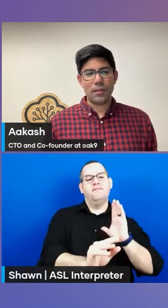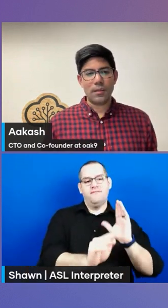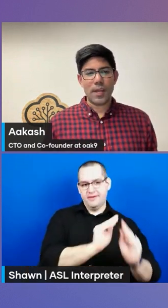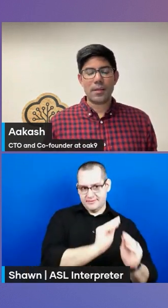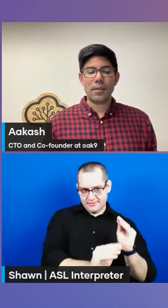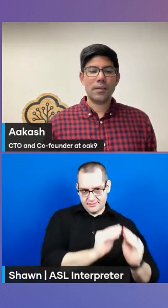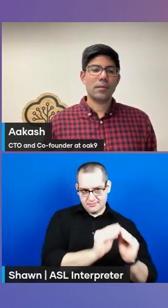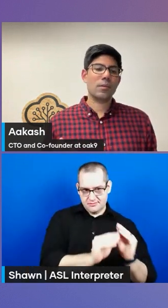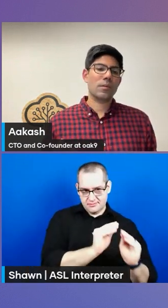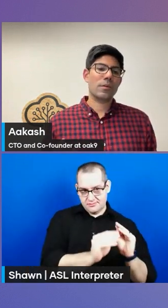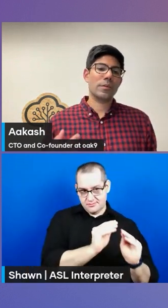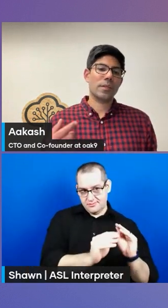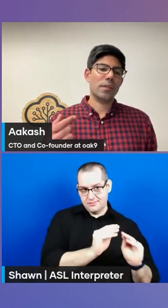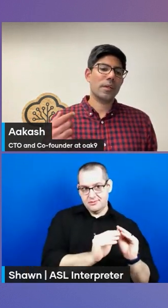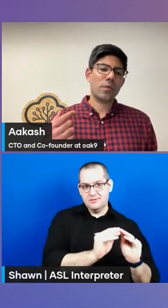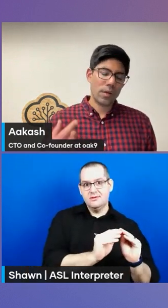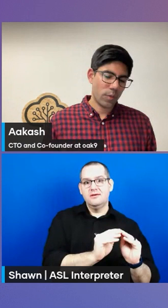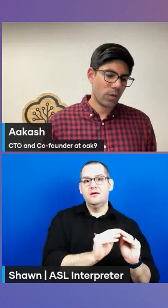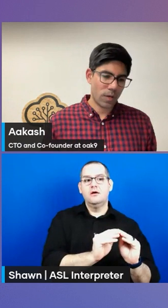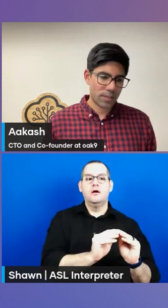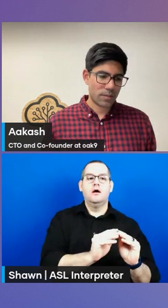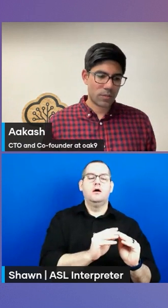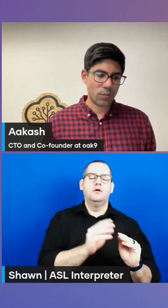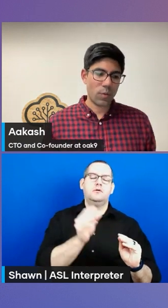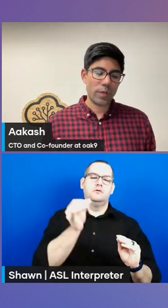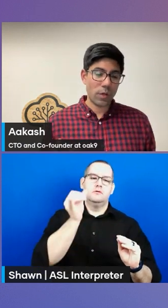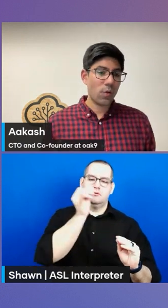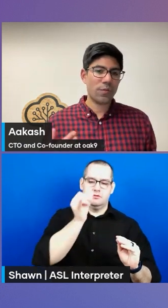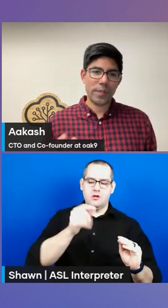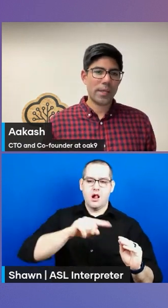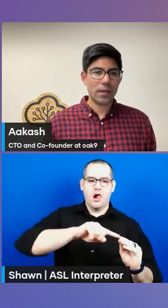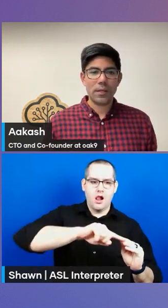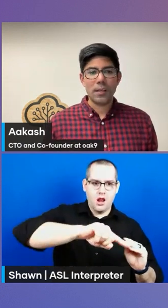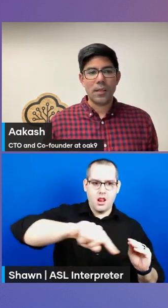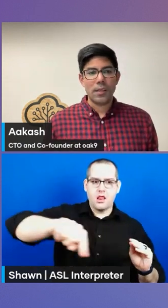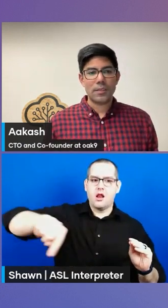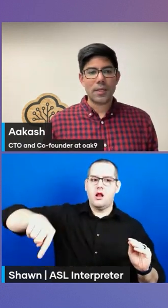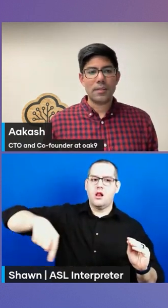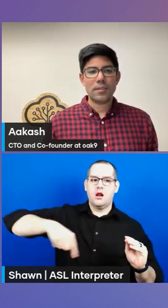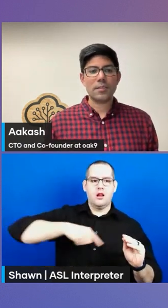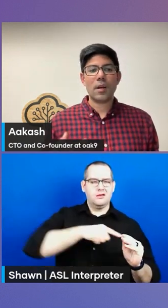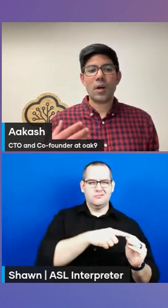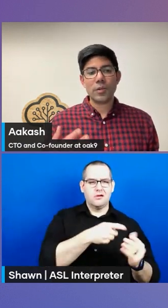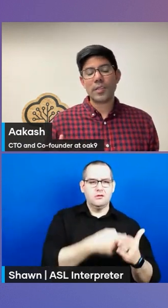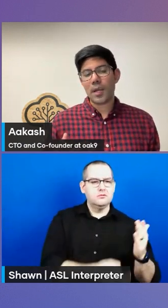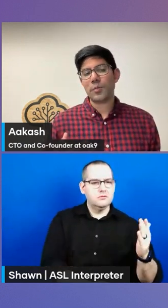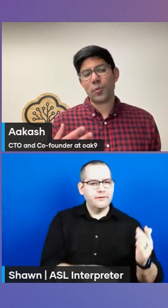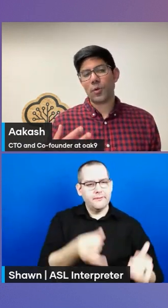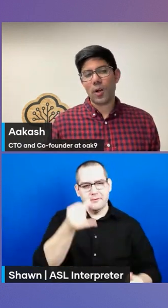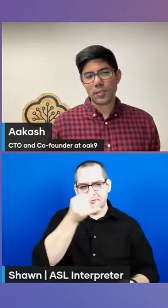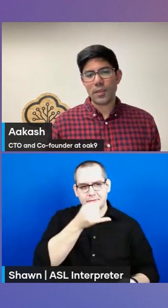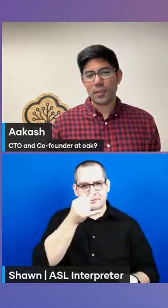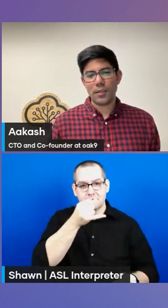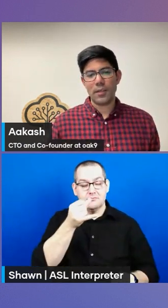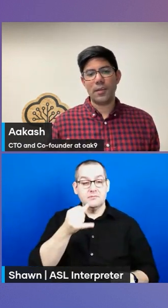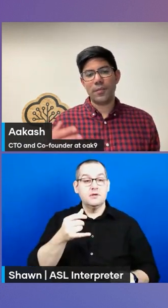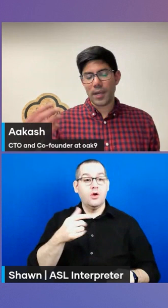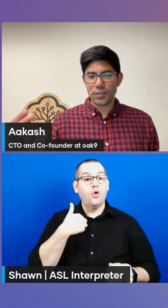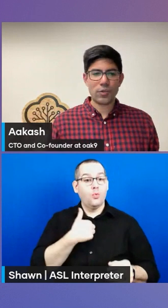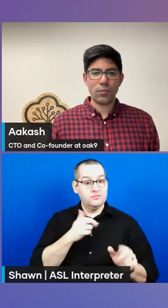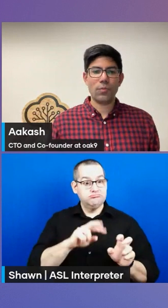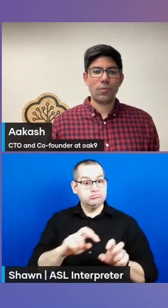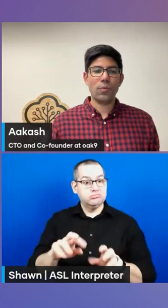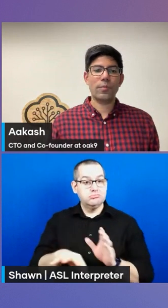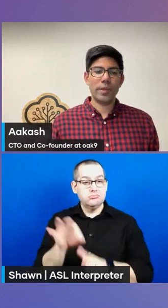And that incurs an incredible cost. So what we know from data is that this is 100 times more costly than if